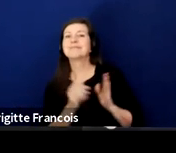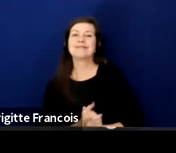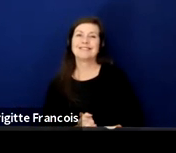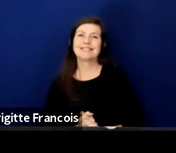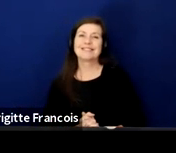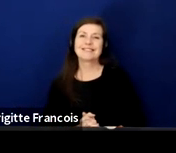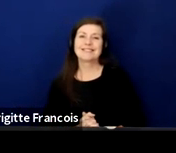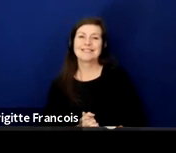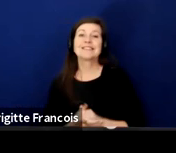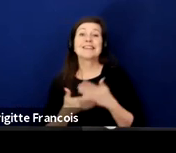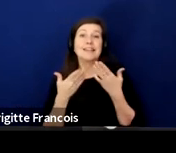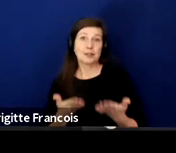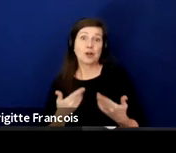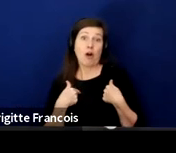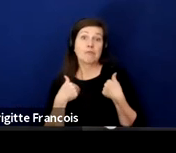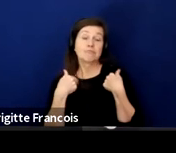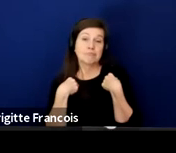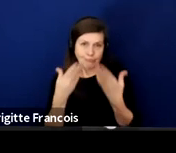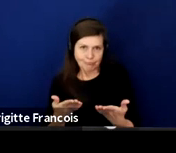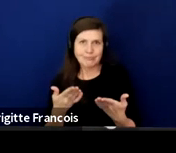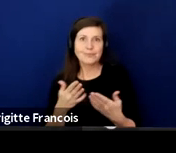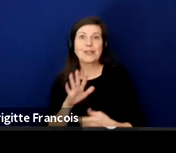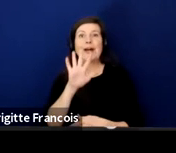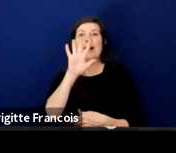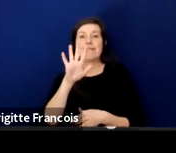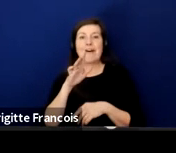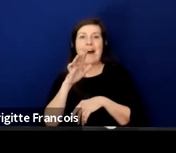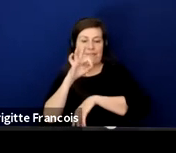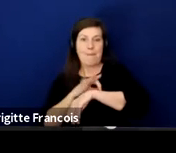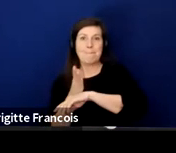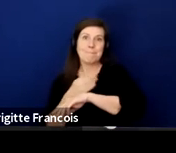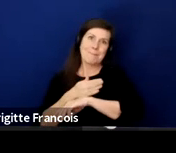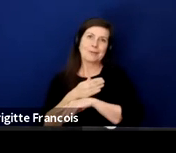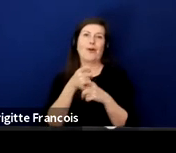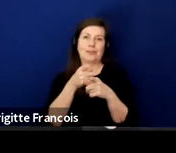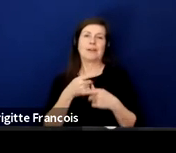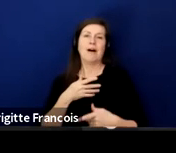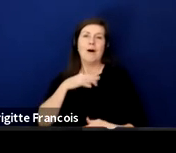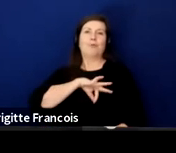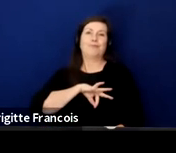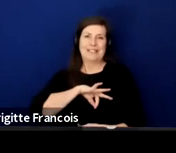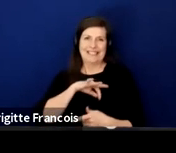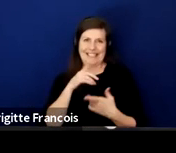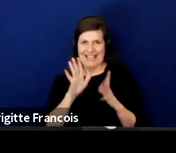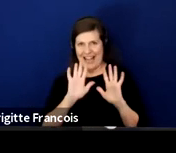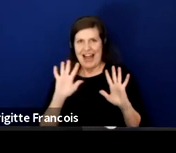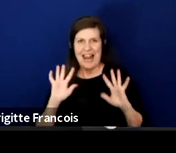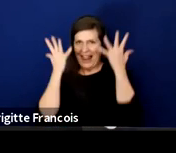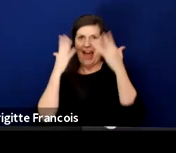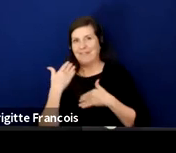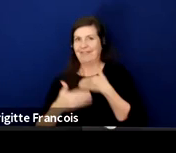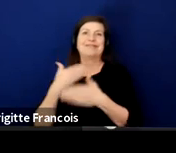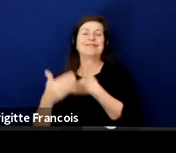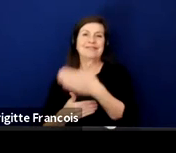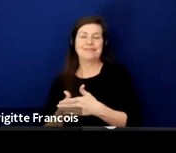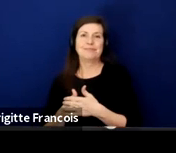with this, I will give you 5 minutes back of your life. Please use it wisely, and do never forget that there is no such